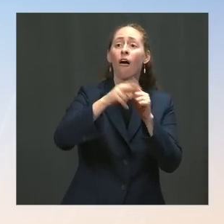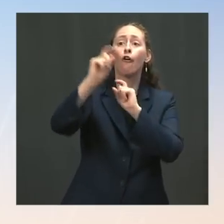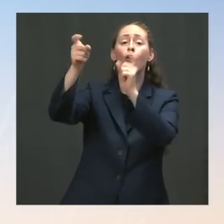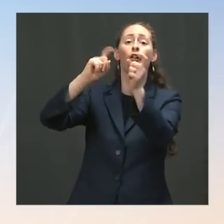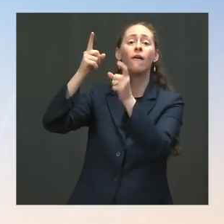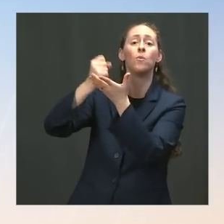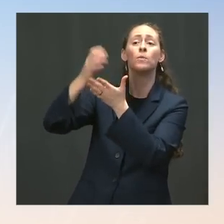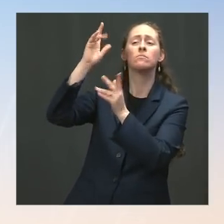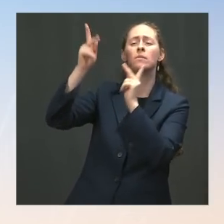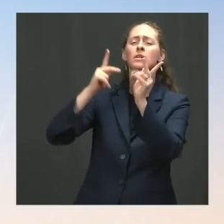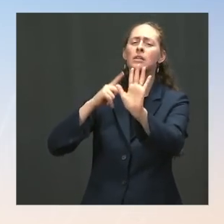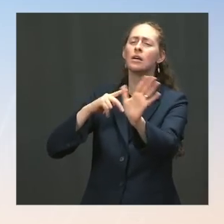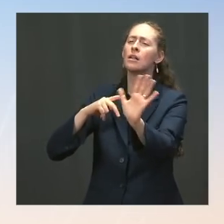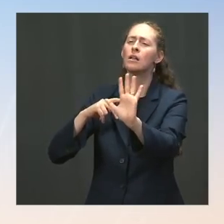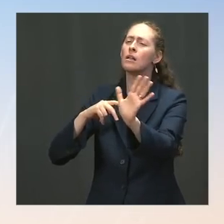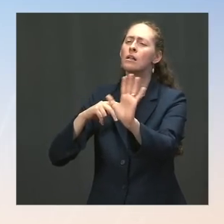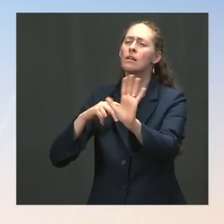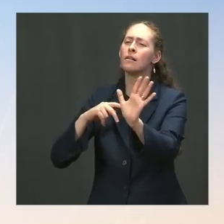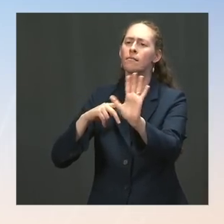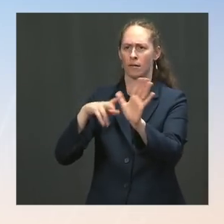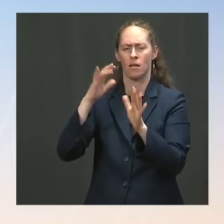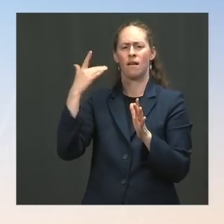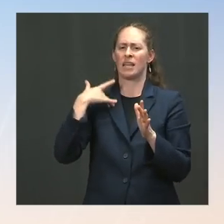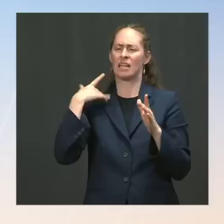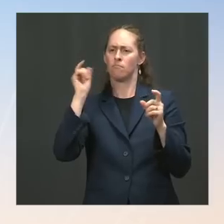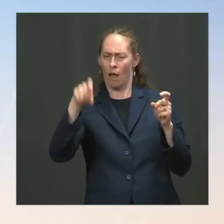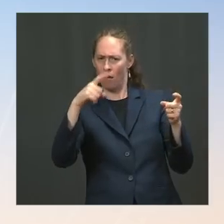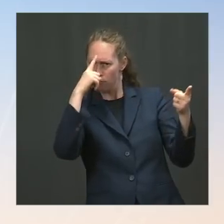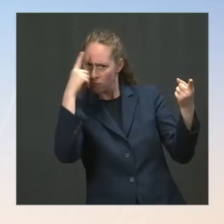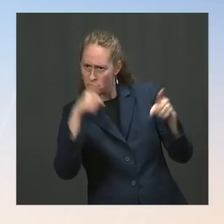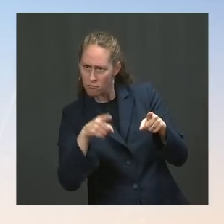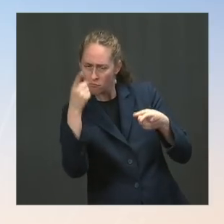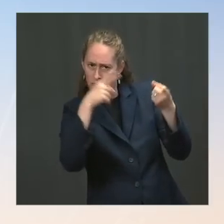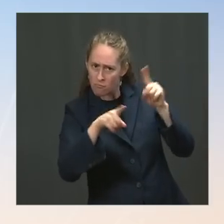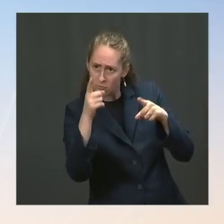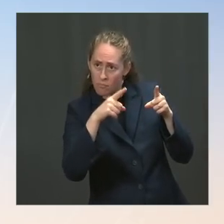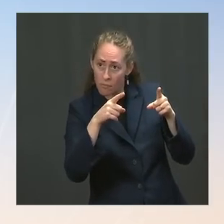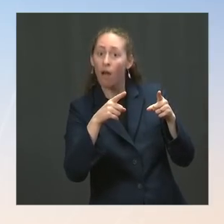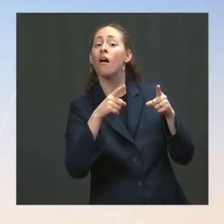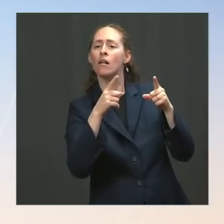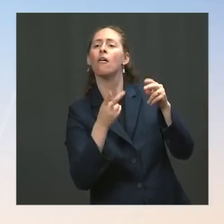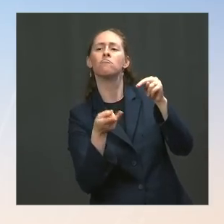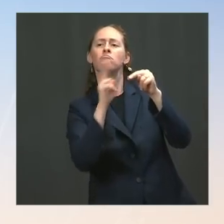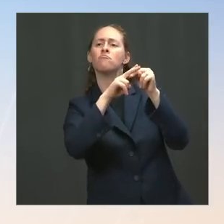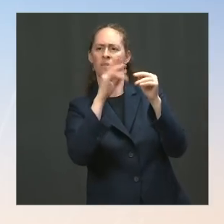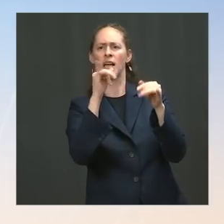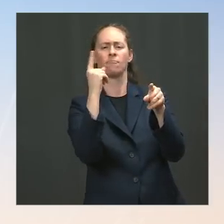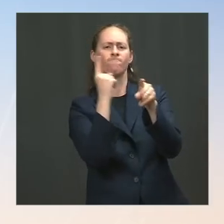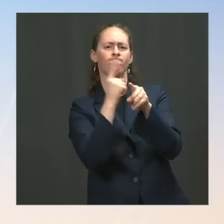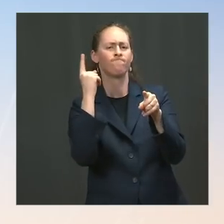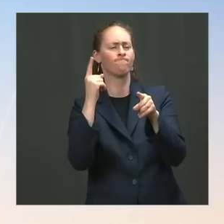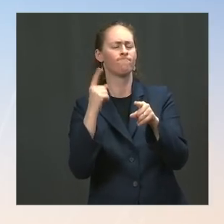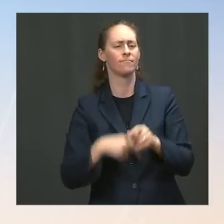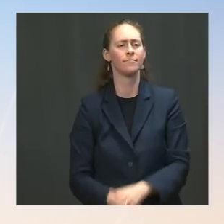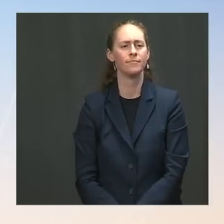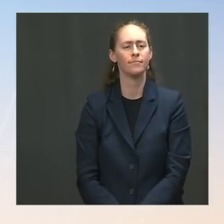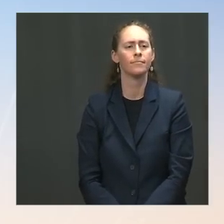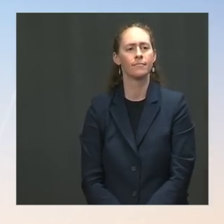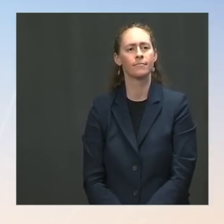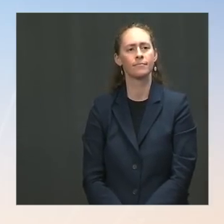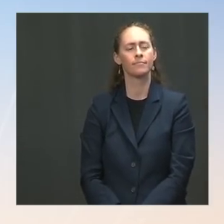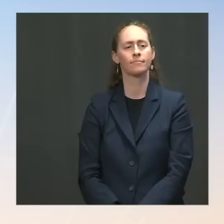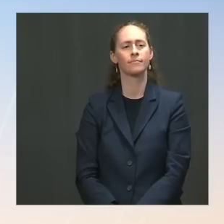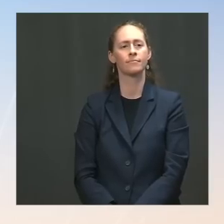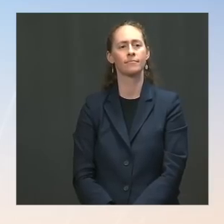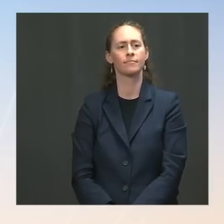That's responsible, the responsible step for our country. And then one more on a very different subject. Does the president have a deadline in his mind in terms of like when